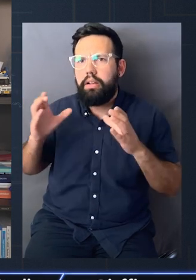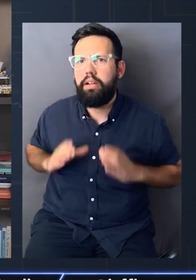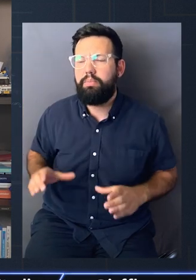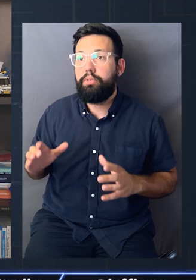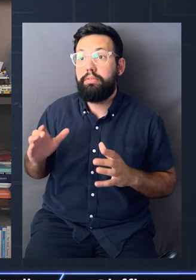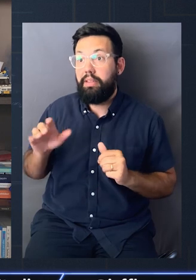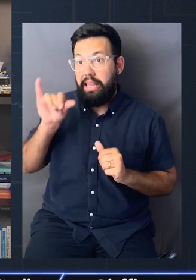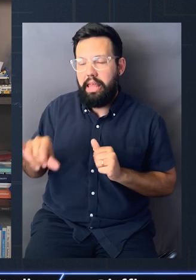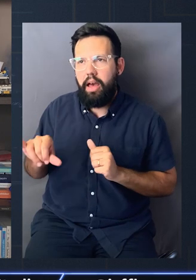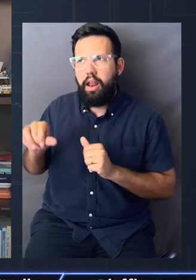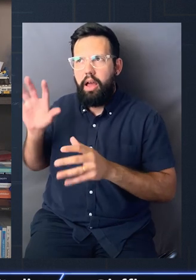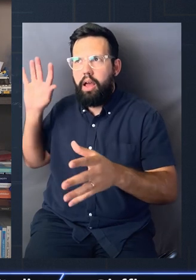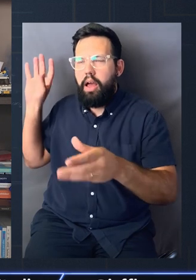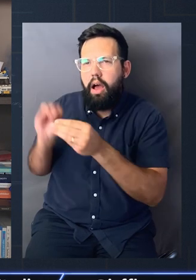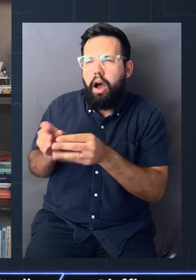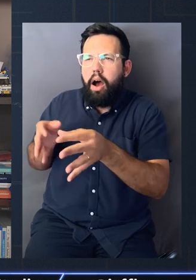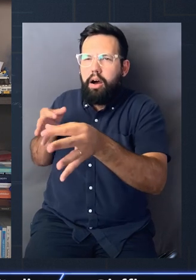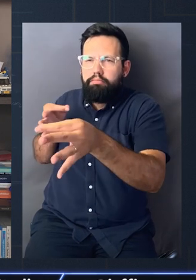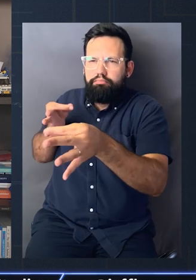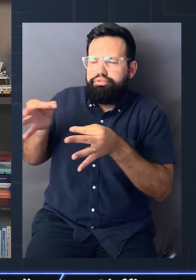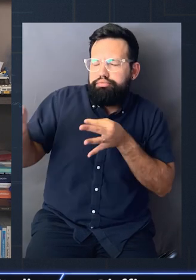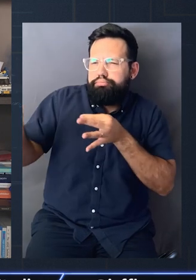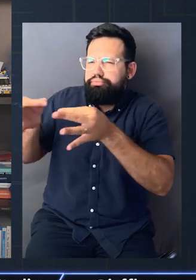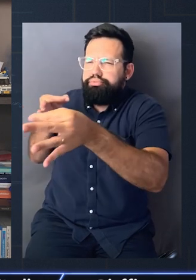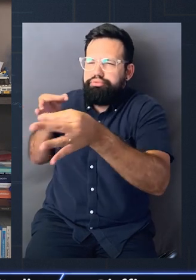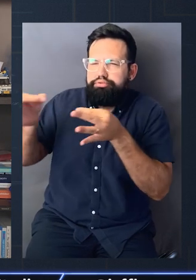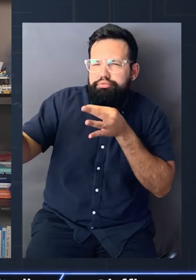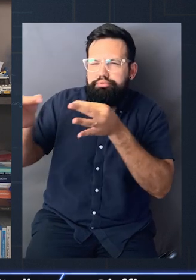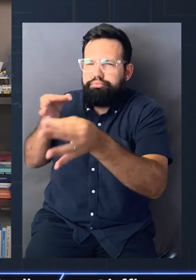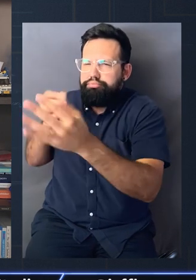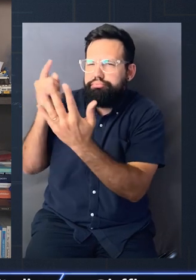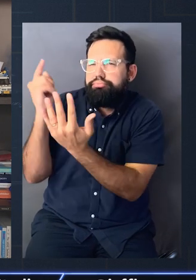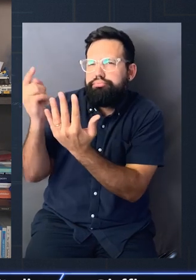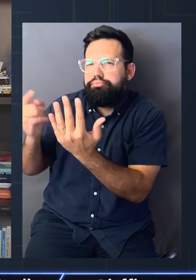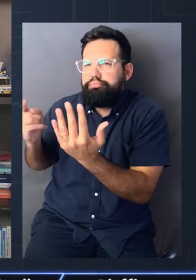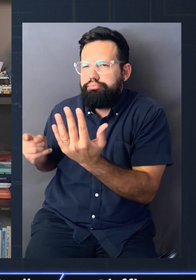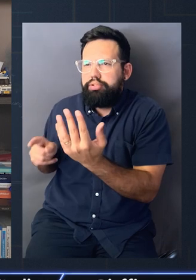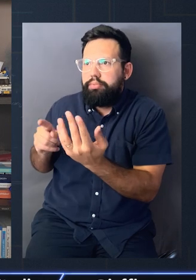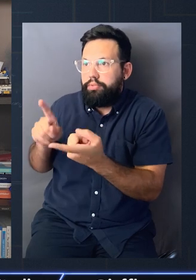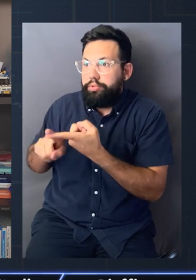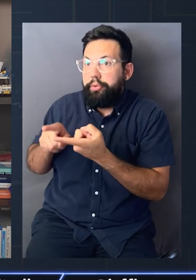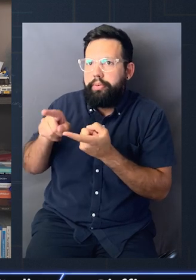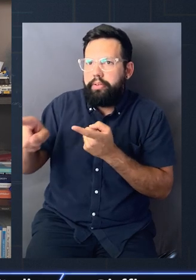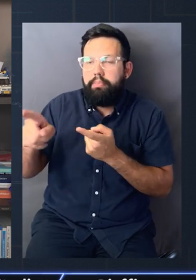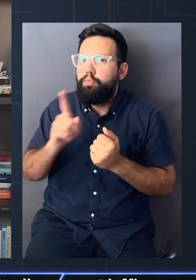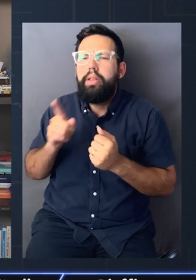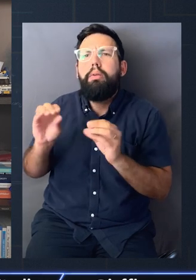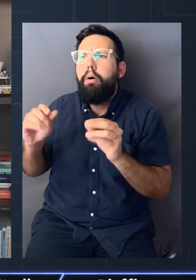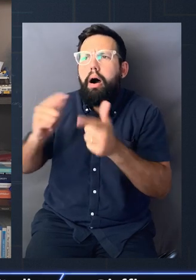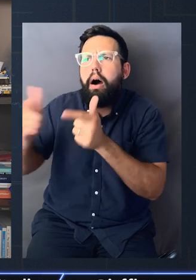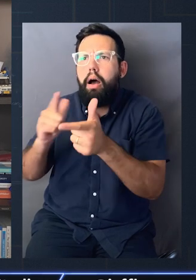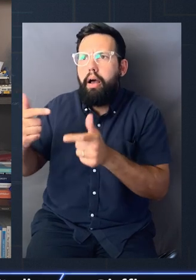This would be great for customers. I just kind of went into high speed, full blast mode, and I started talking and talking and